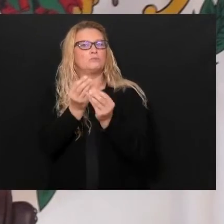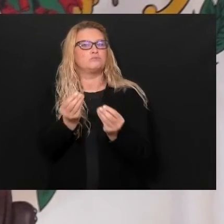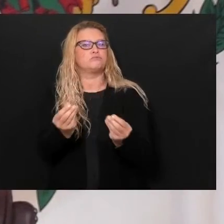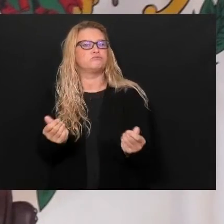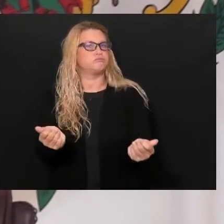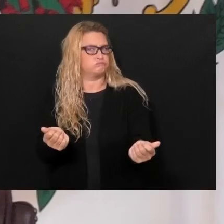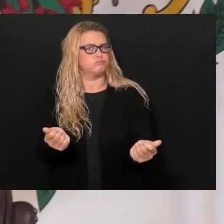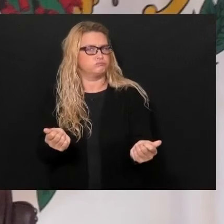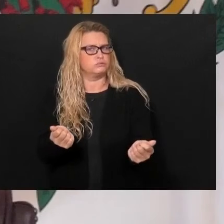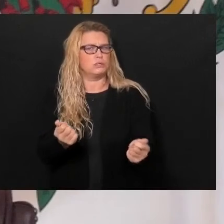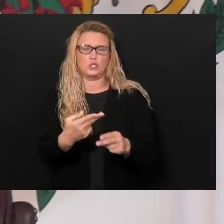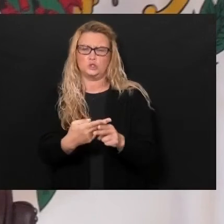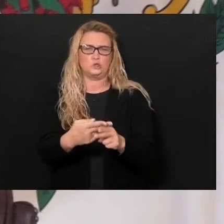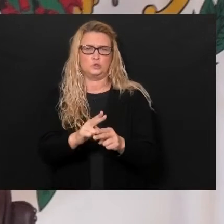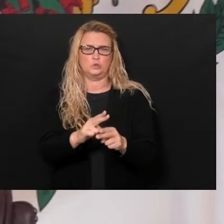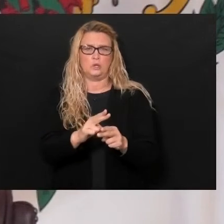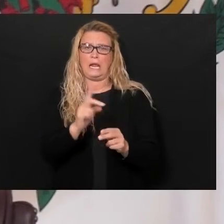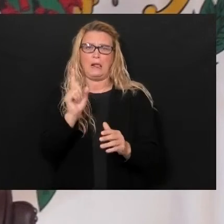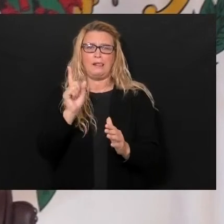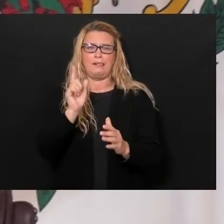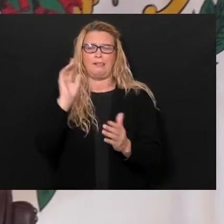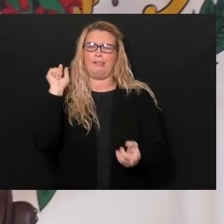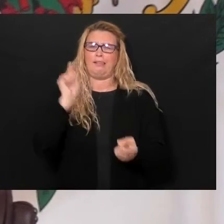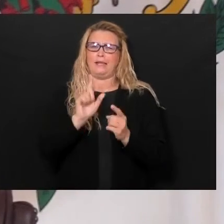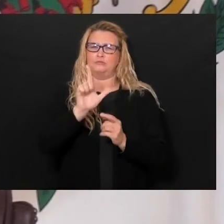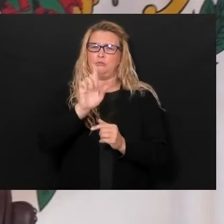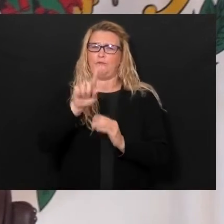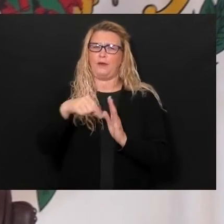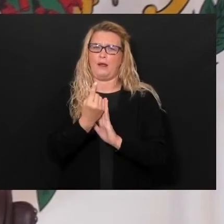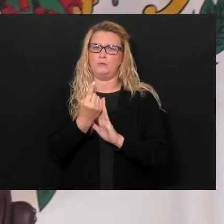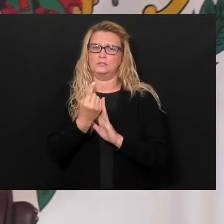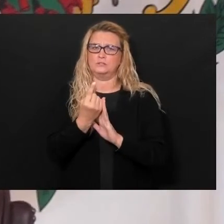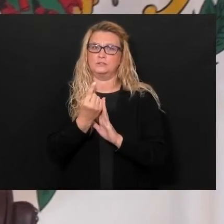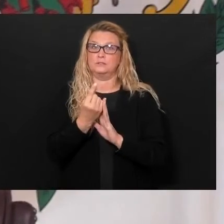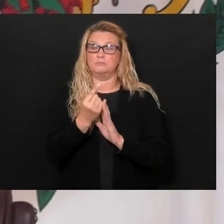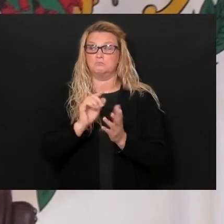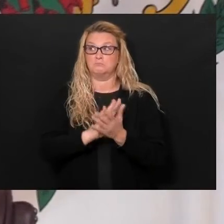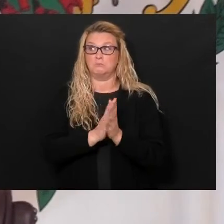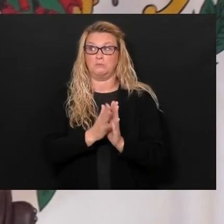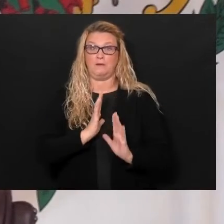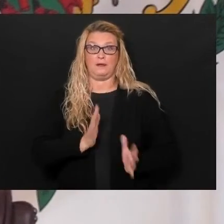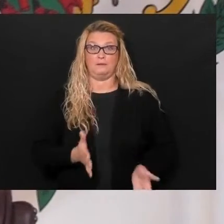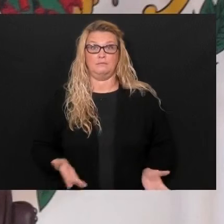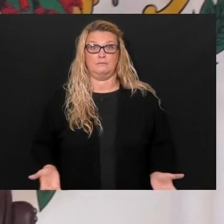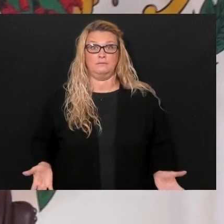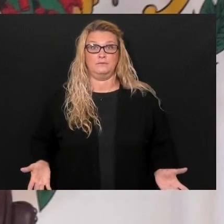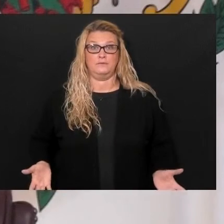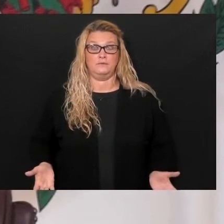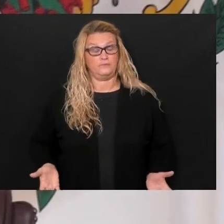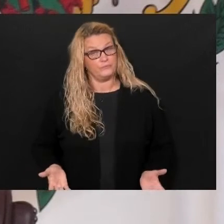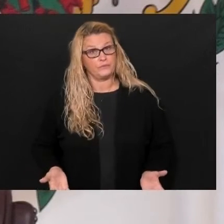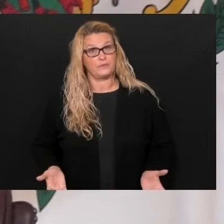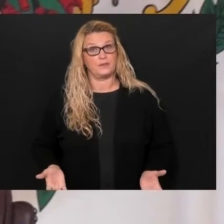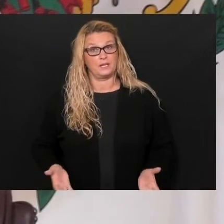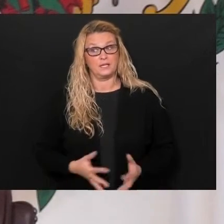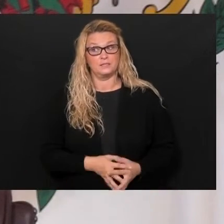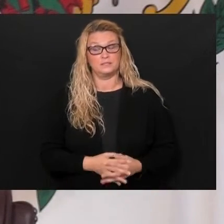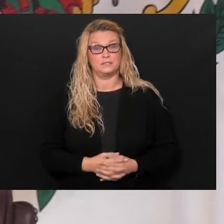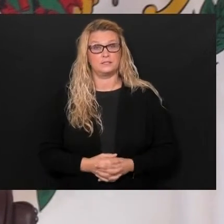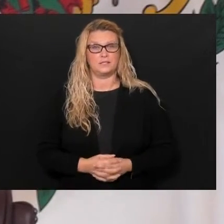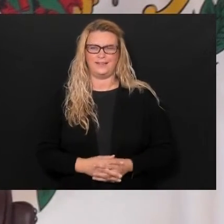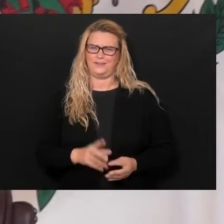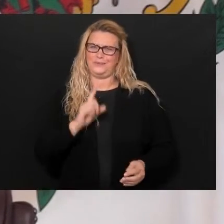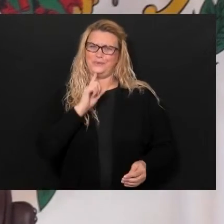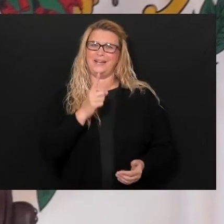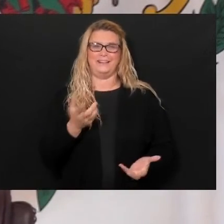very short period, less than 24 hours, they're fine. Now,